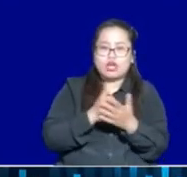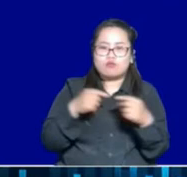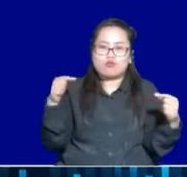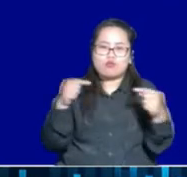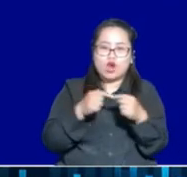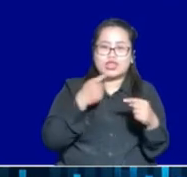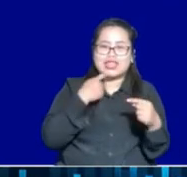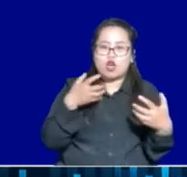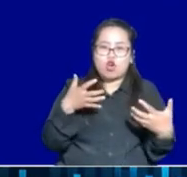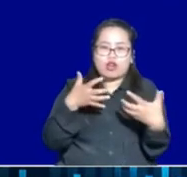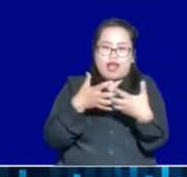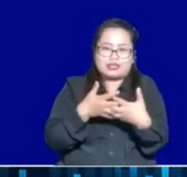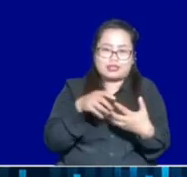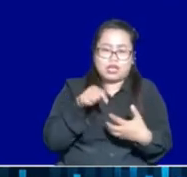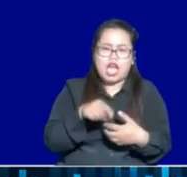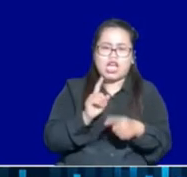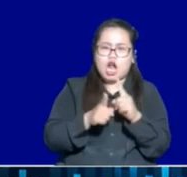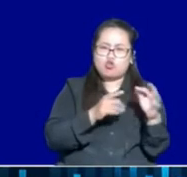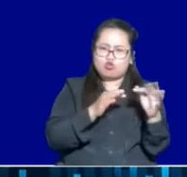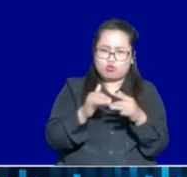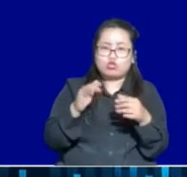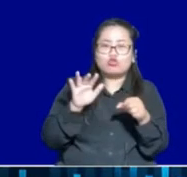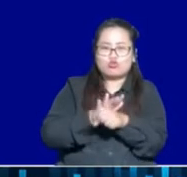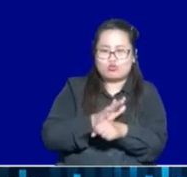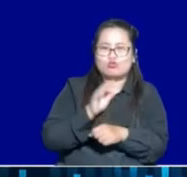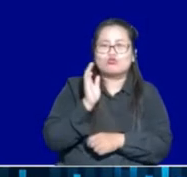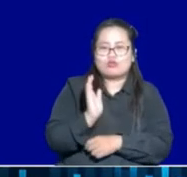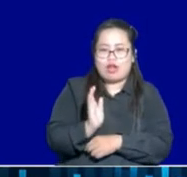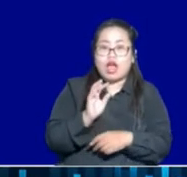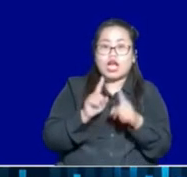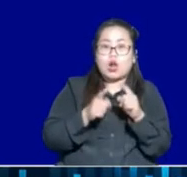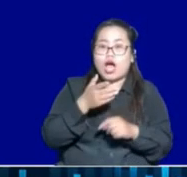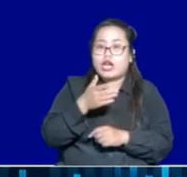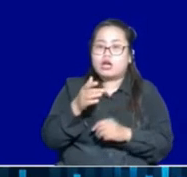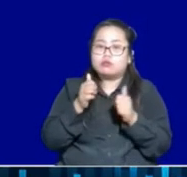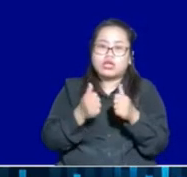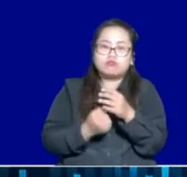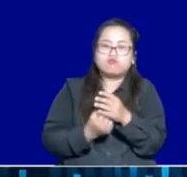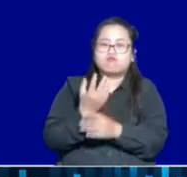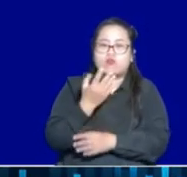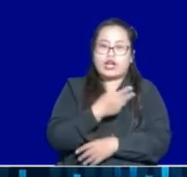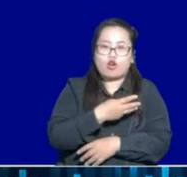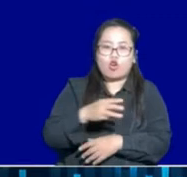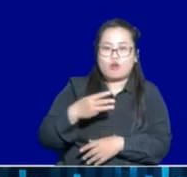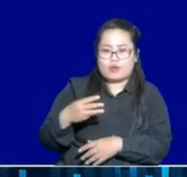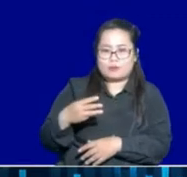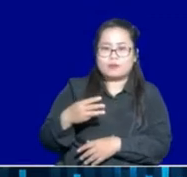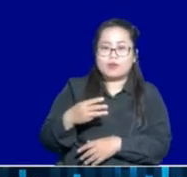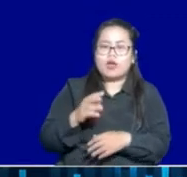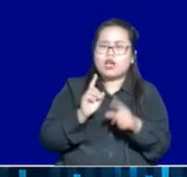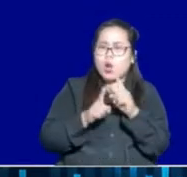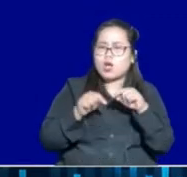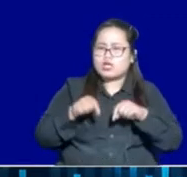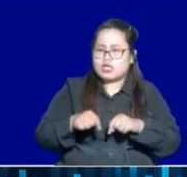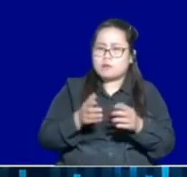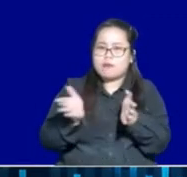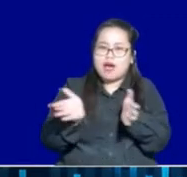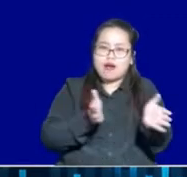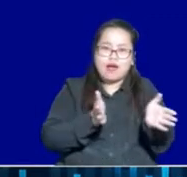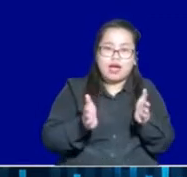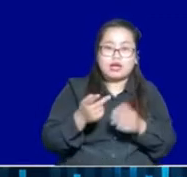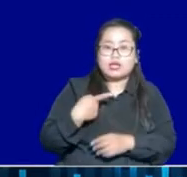it is. It just needs to express them. Now, this points to a strategy for development,